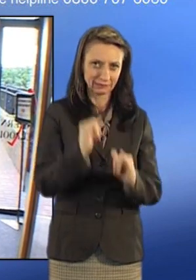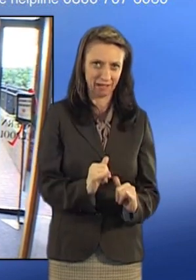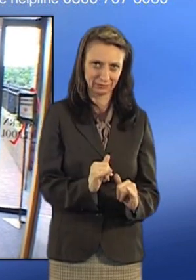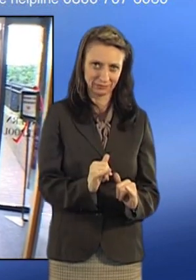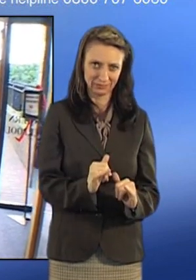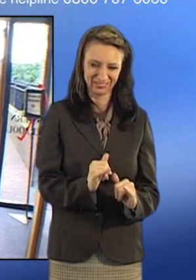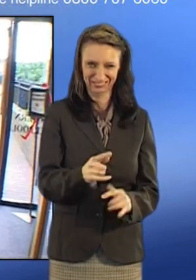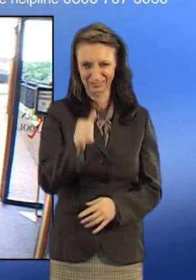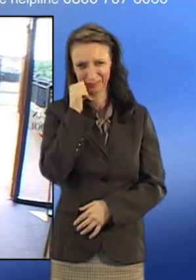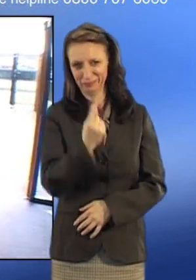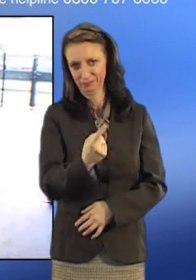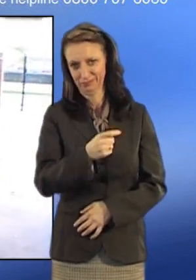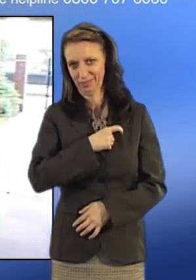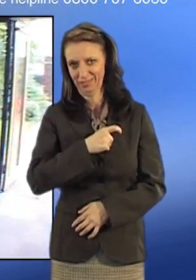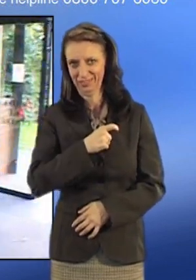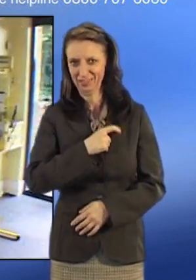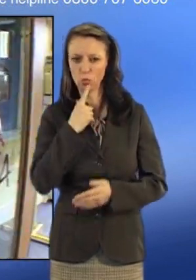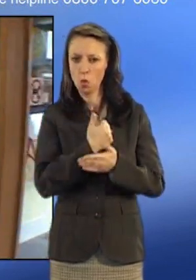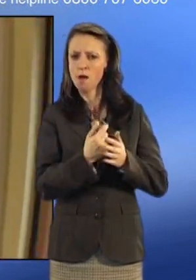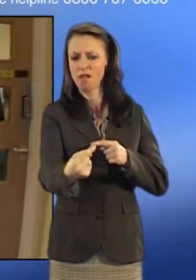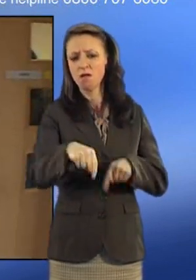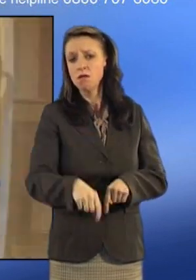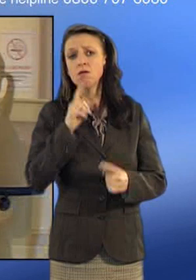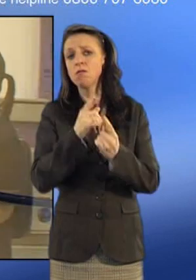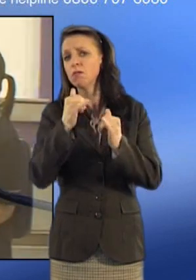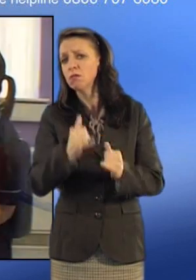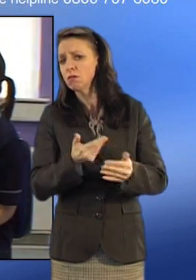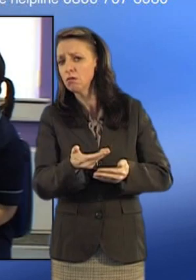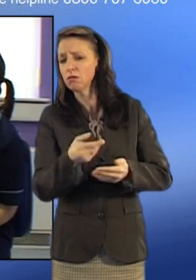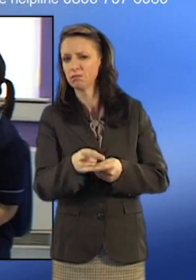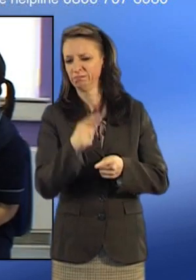takes place within 2 weeks of getting your test result.